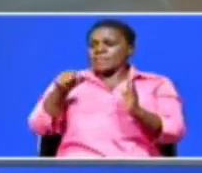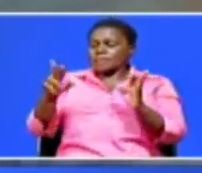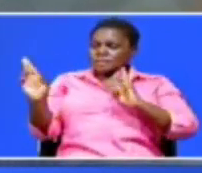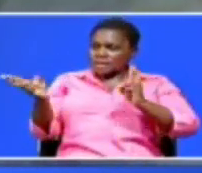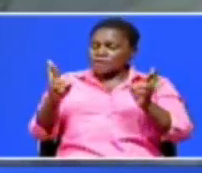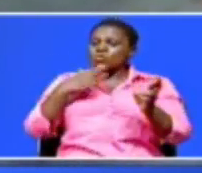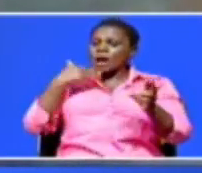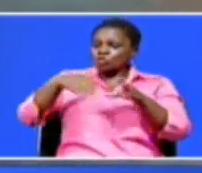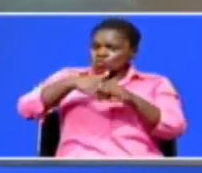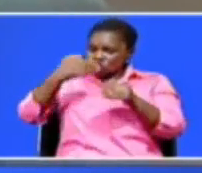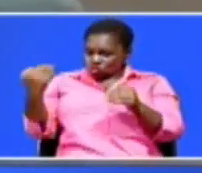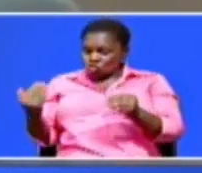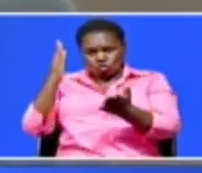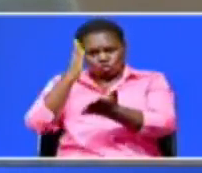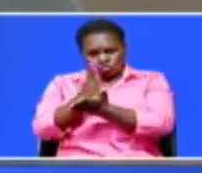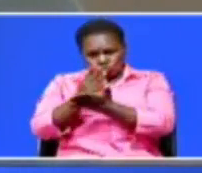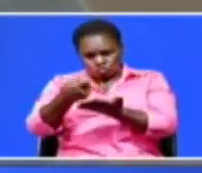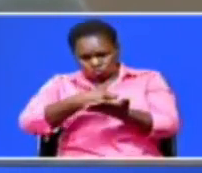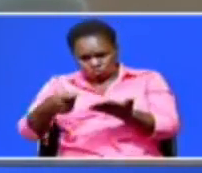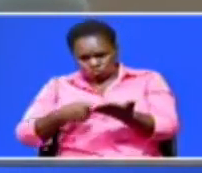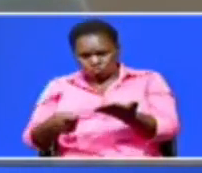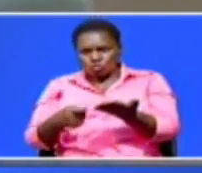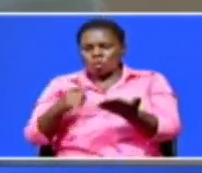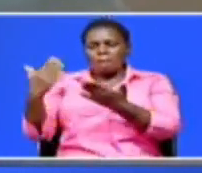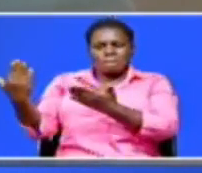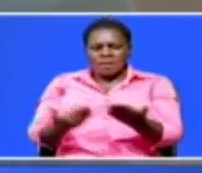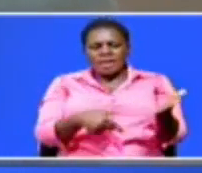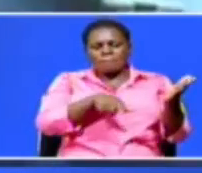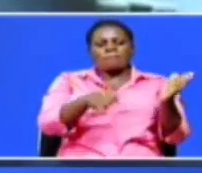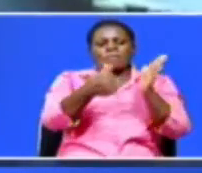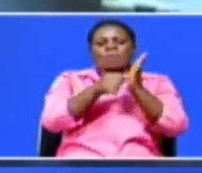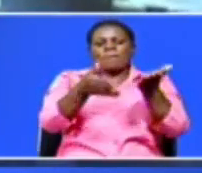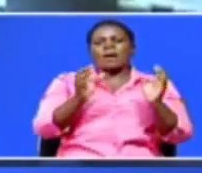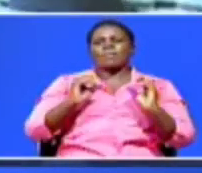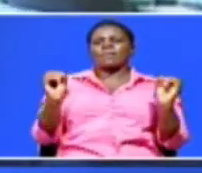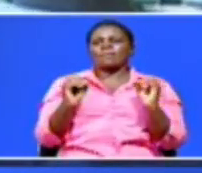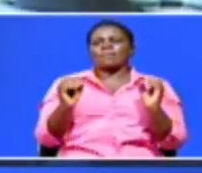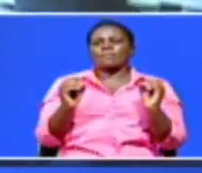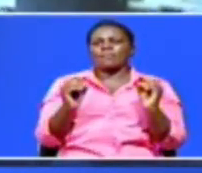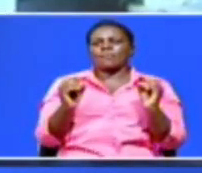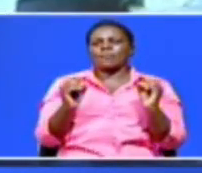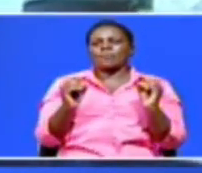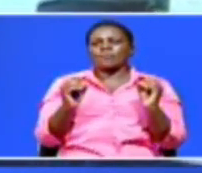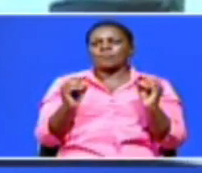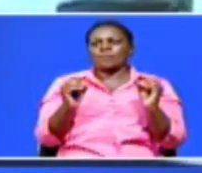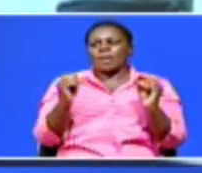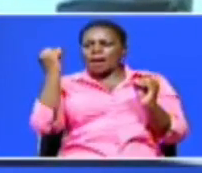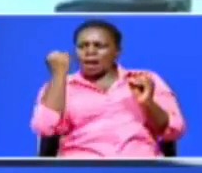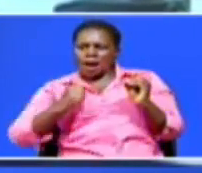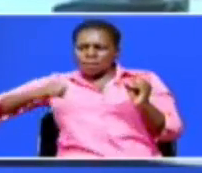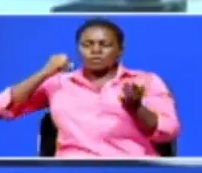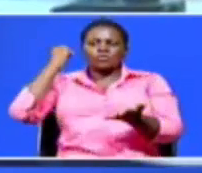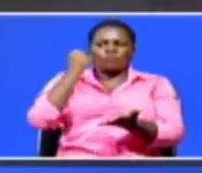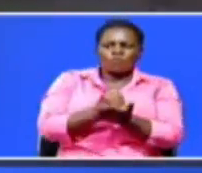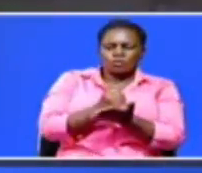do the withdrawal of signature, let them not bring drama in this house. Thank you, Mr. Facing grim charges, including abuse of